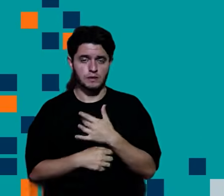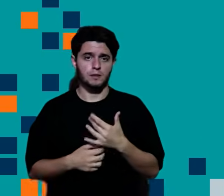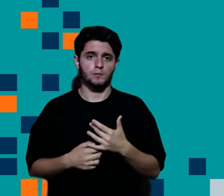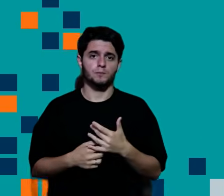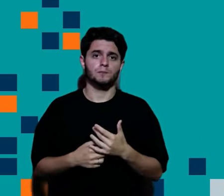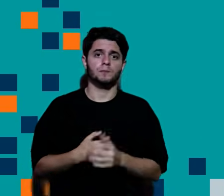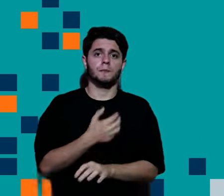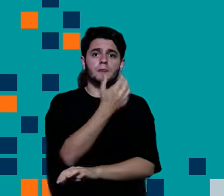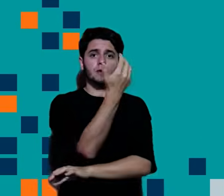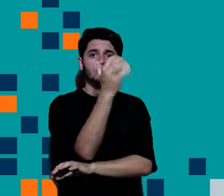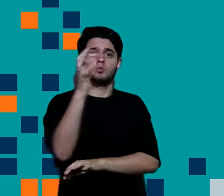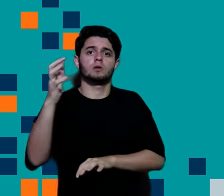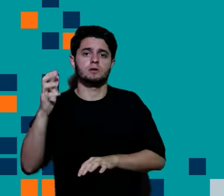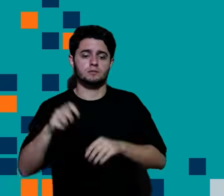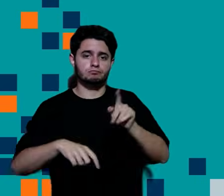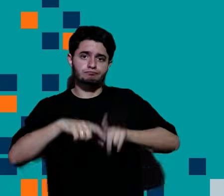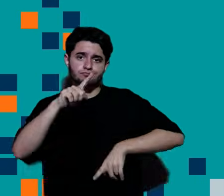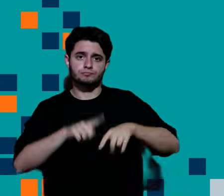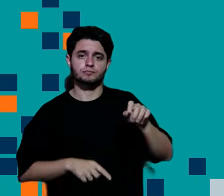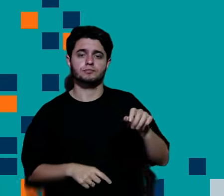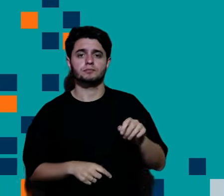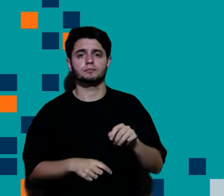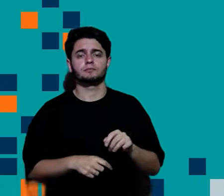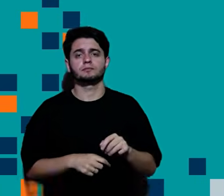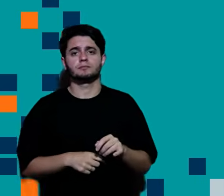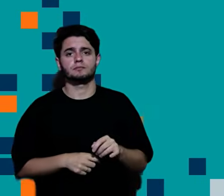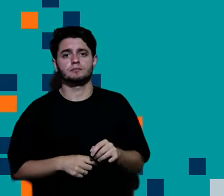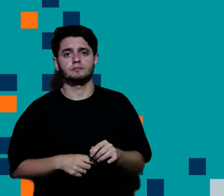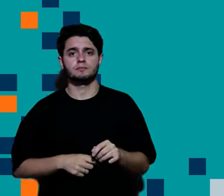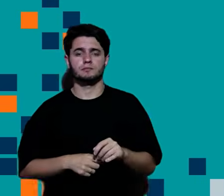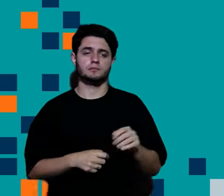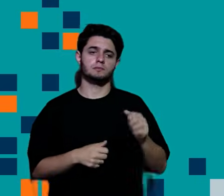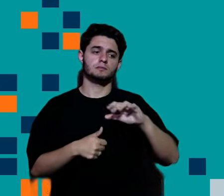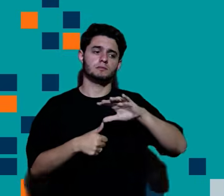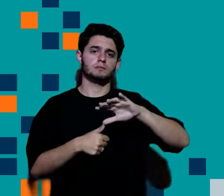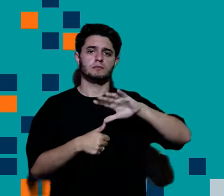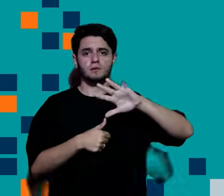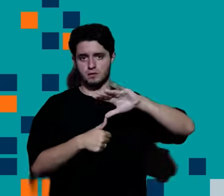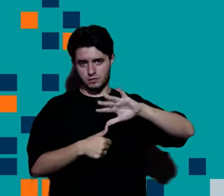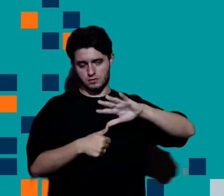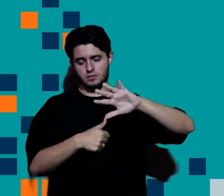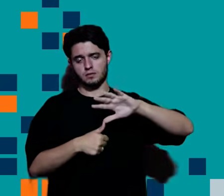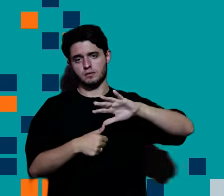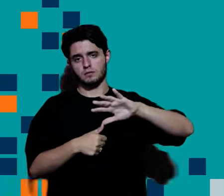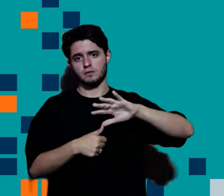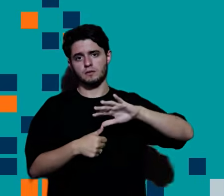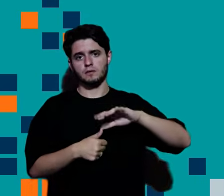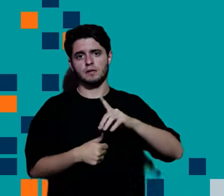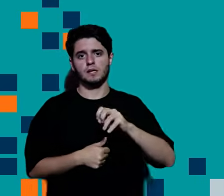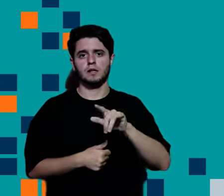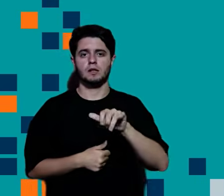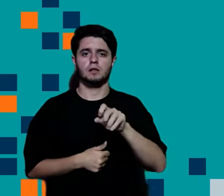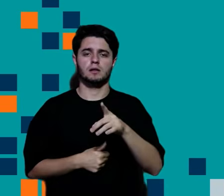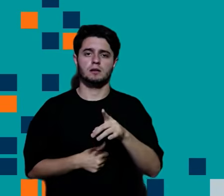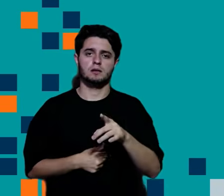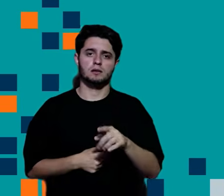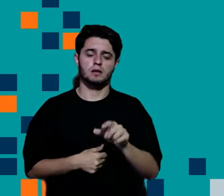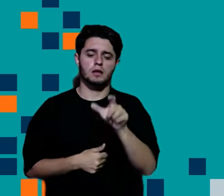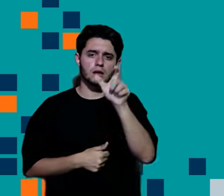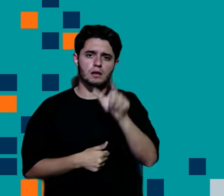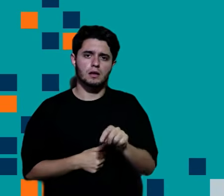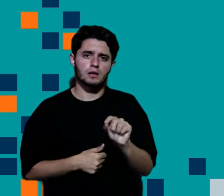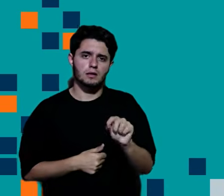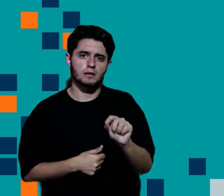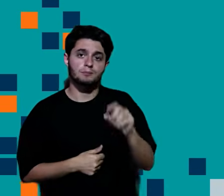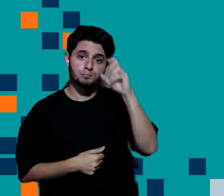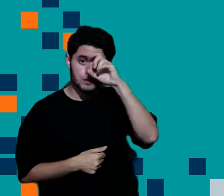environmental enrichment, the concept was developed, in fact, by a Canadian in the 1940s, Donald Hebe, who was a